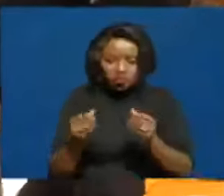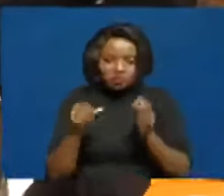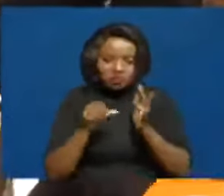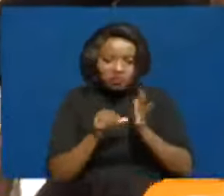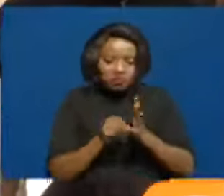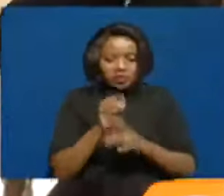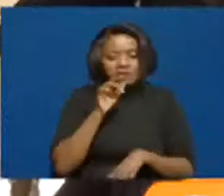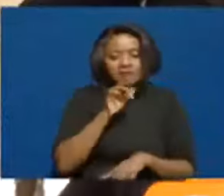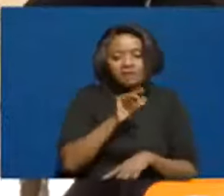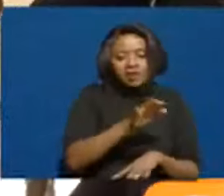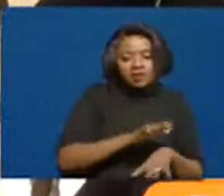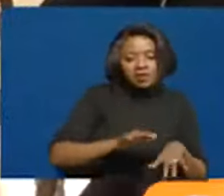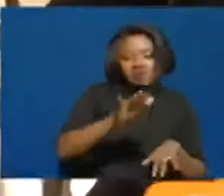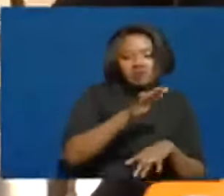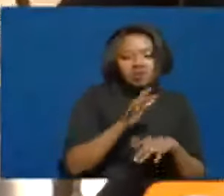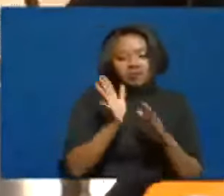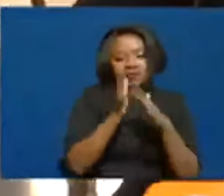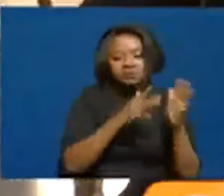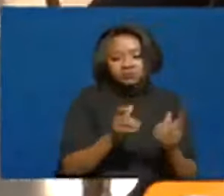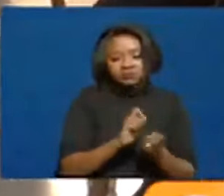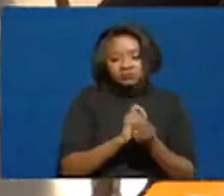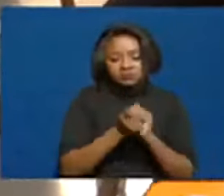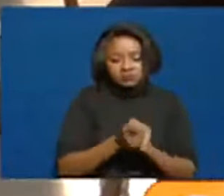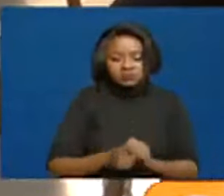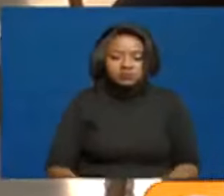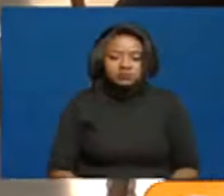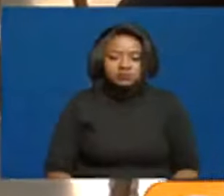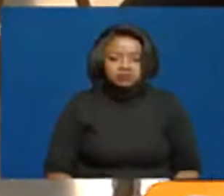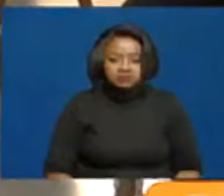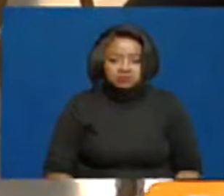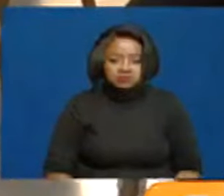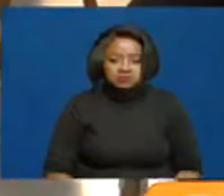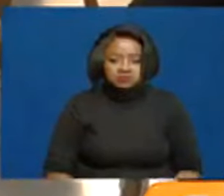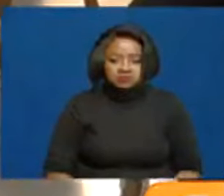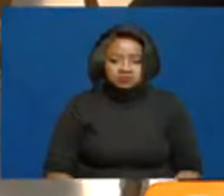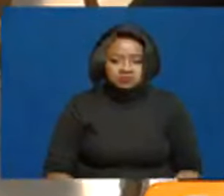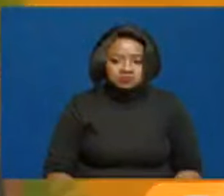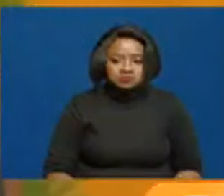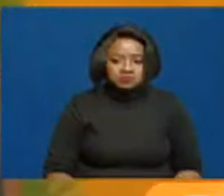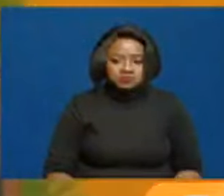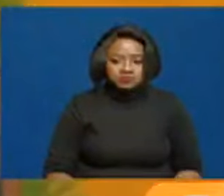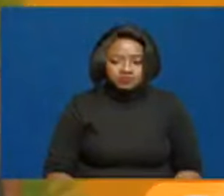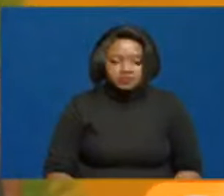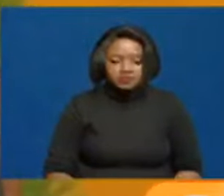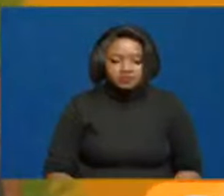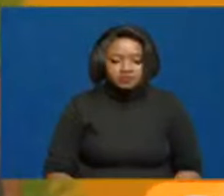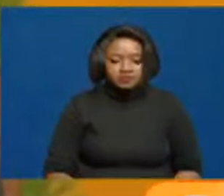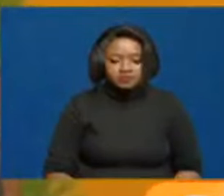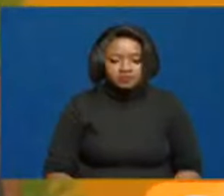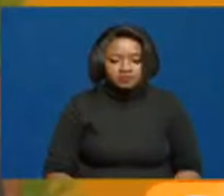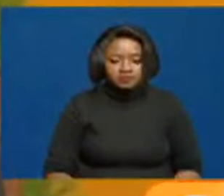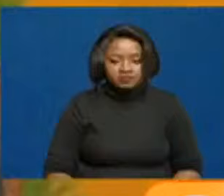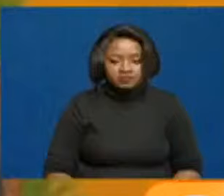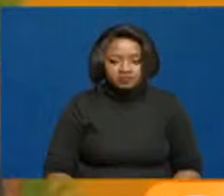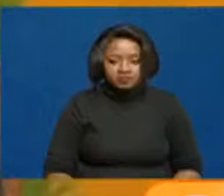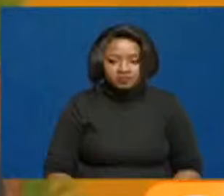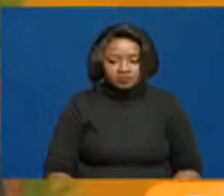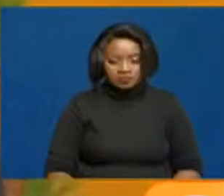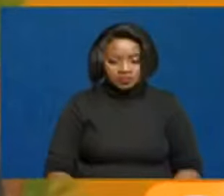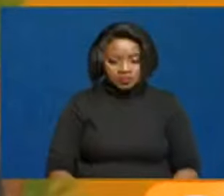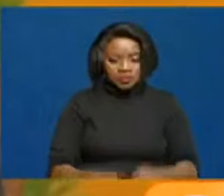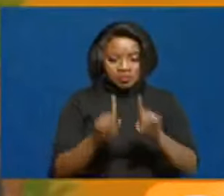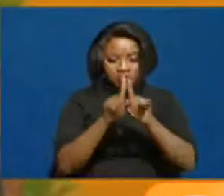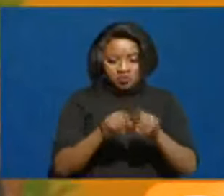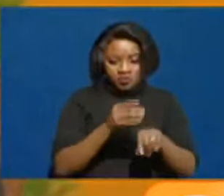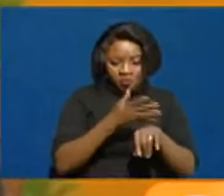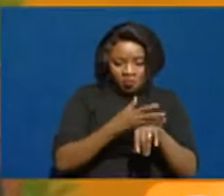directly are combating climate change, be it mitigation or adaptation. Specifically for the waste program that is